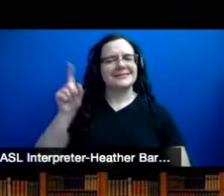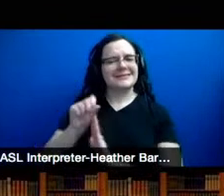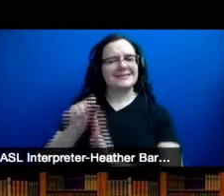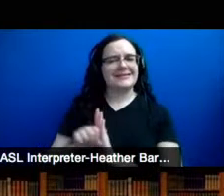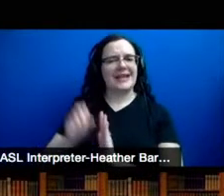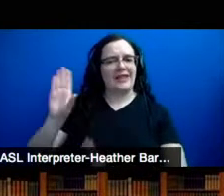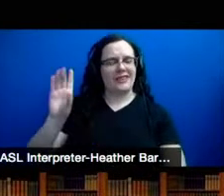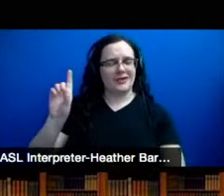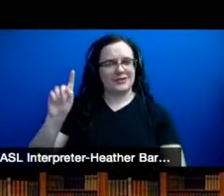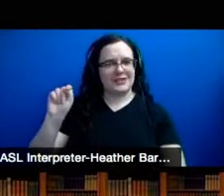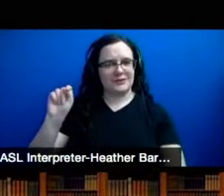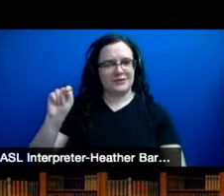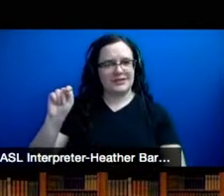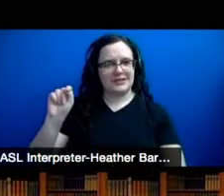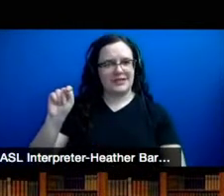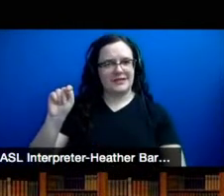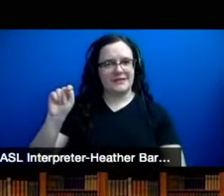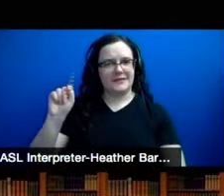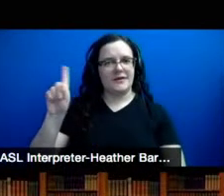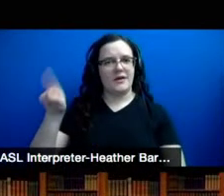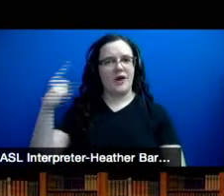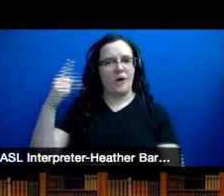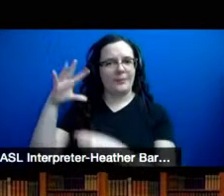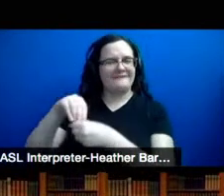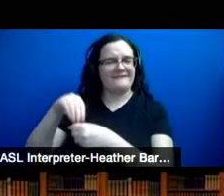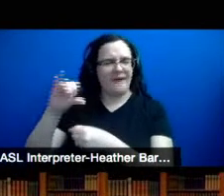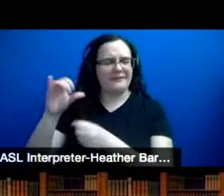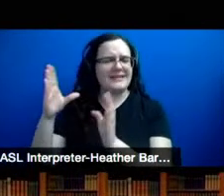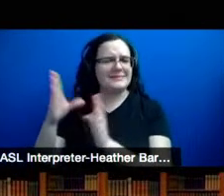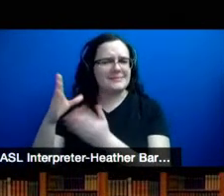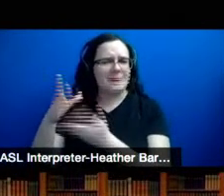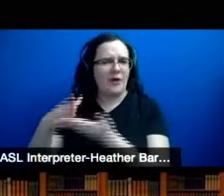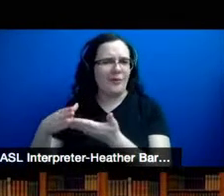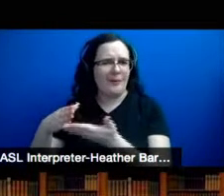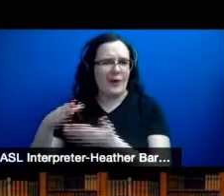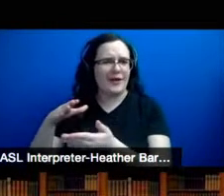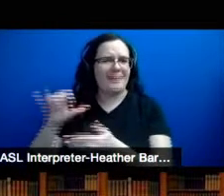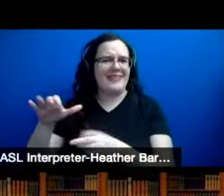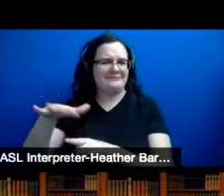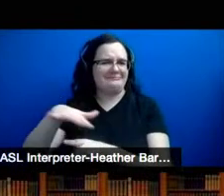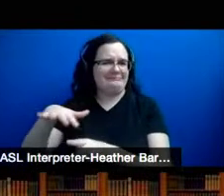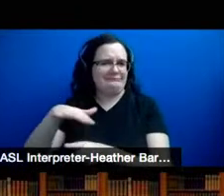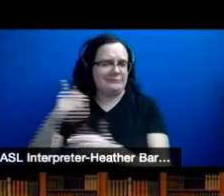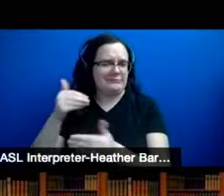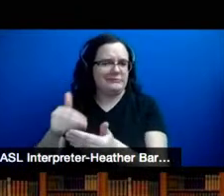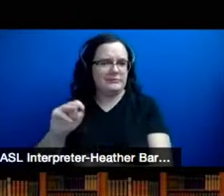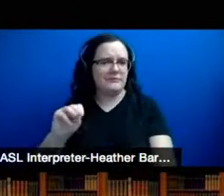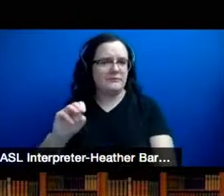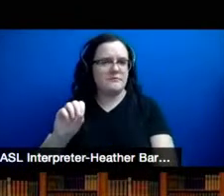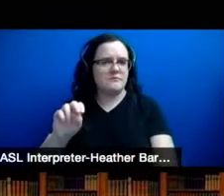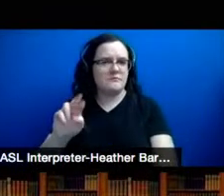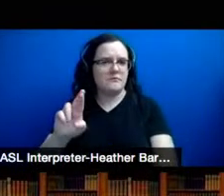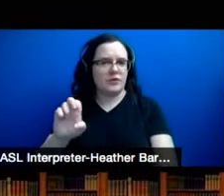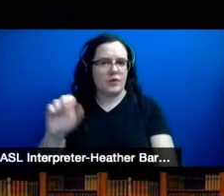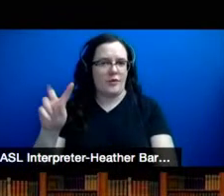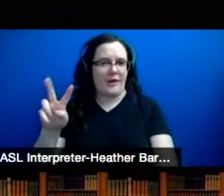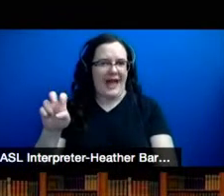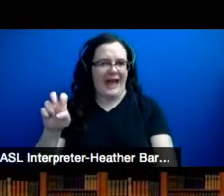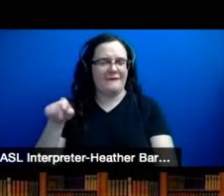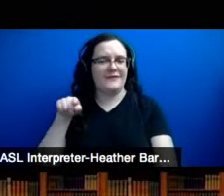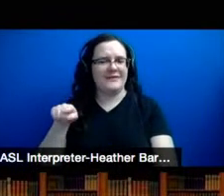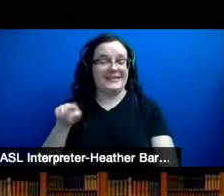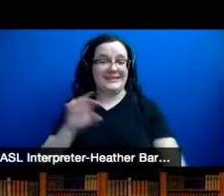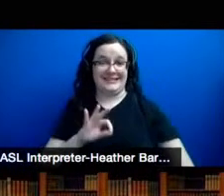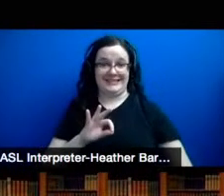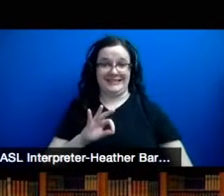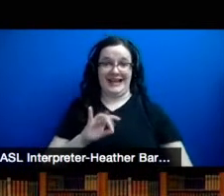they only are involved in that small section right near Monroe Avenue. It's, 98% of the project